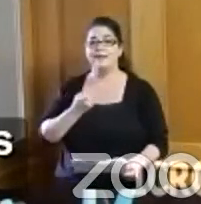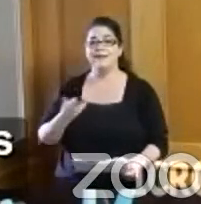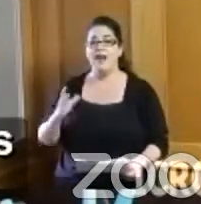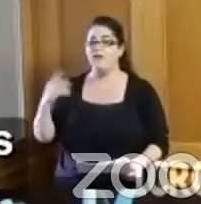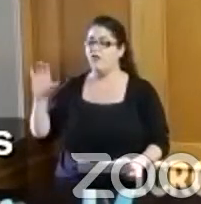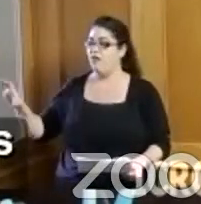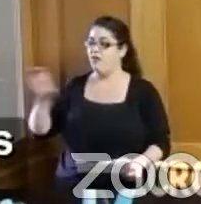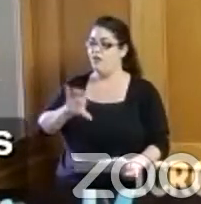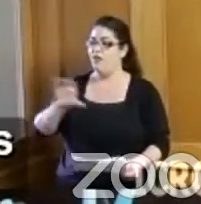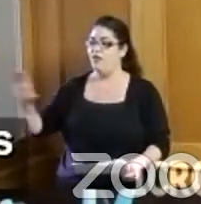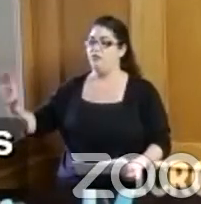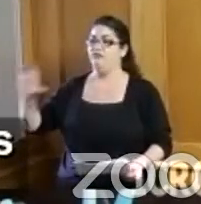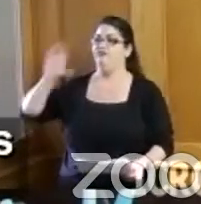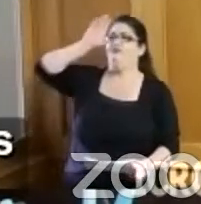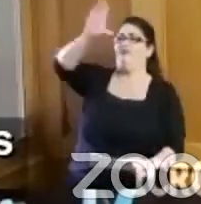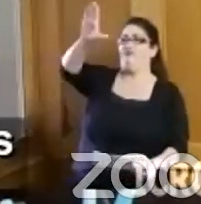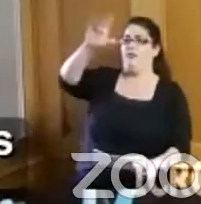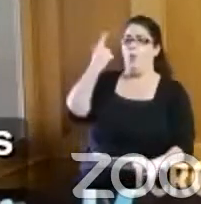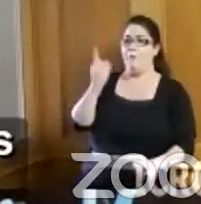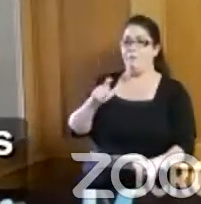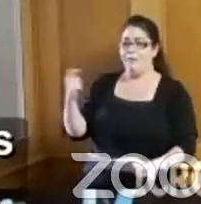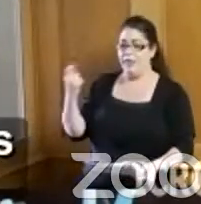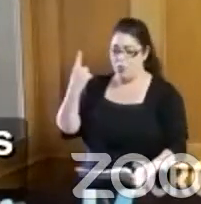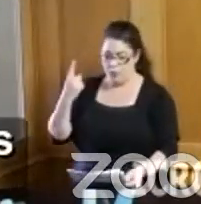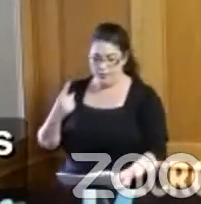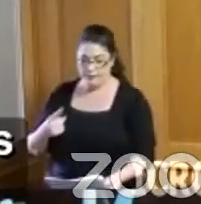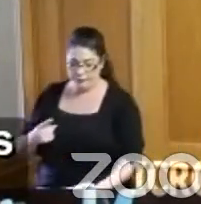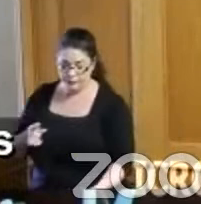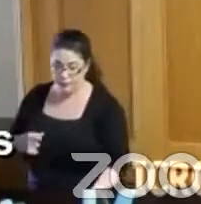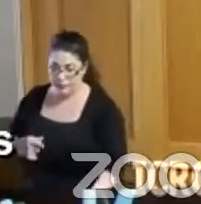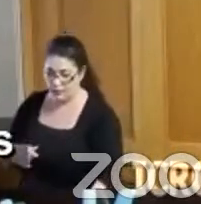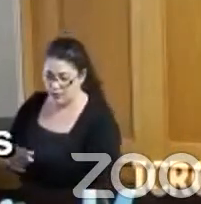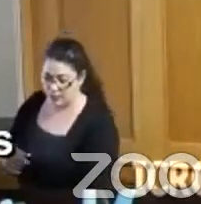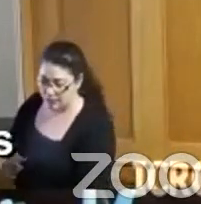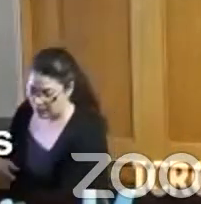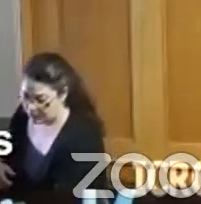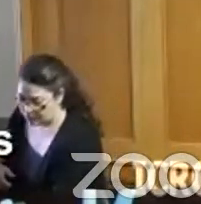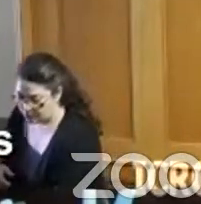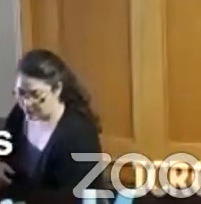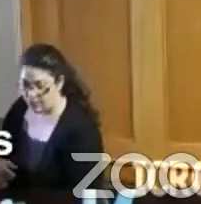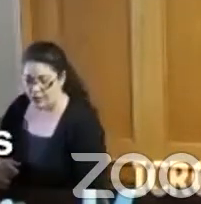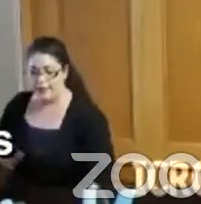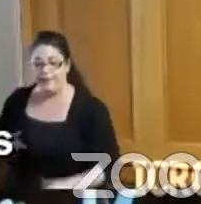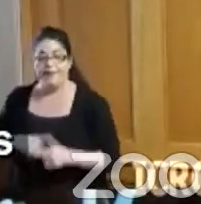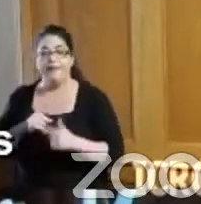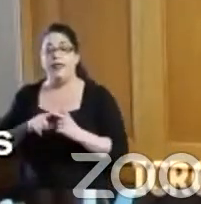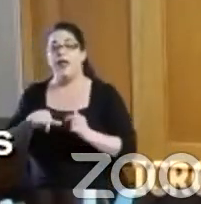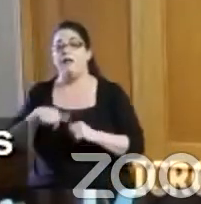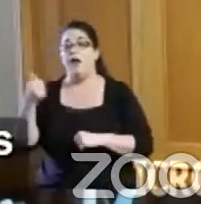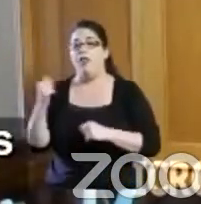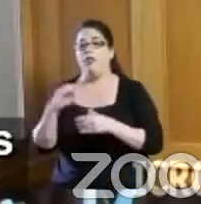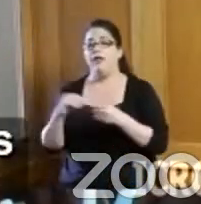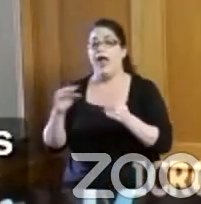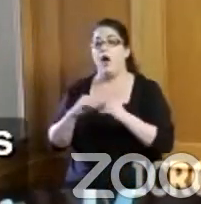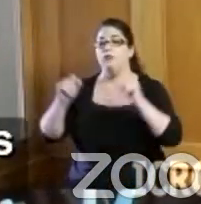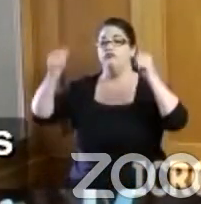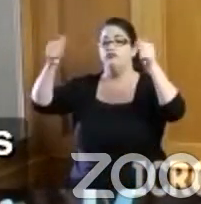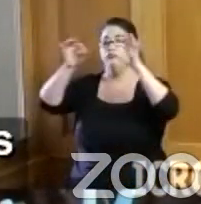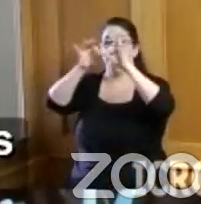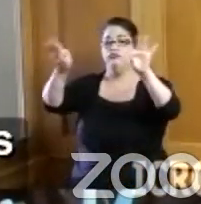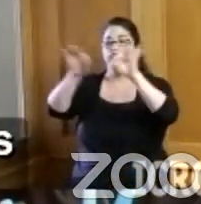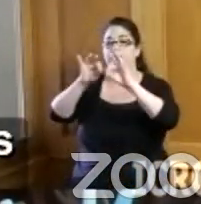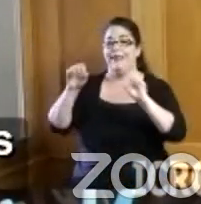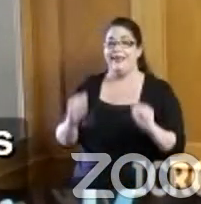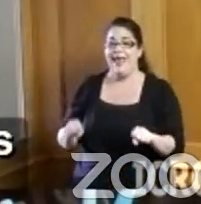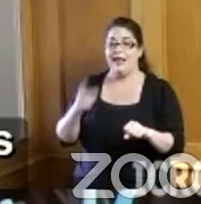into one, so it'll be a little bit more efficient and offer some opportunity for promotion of the county and other messages, et cetera. This also came